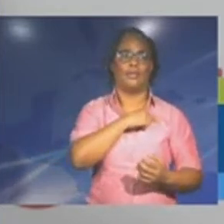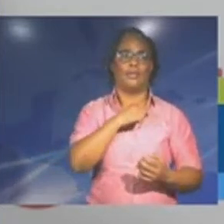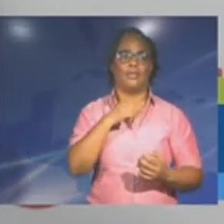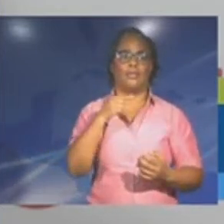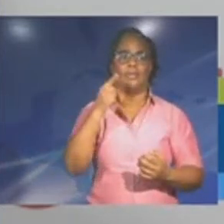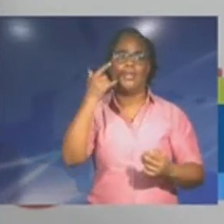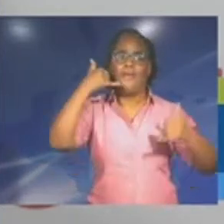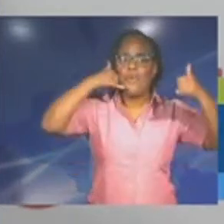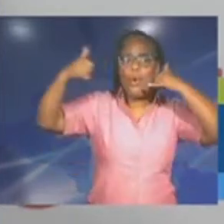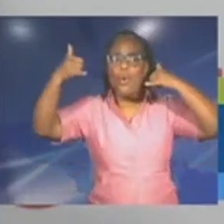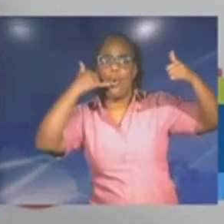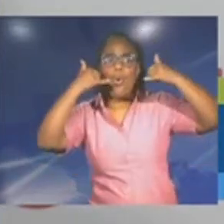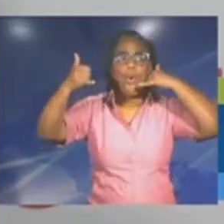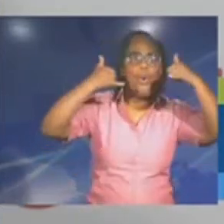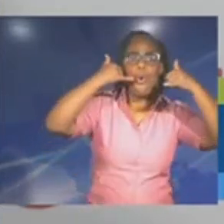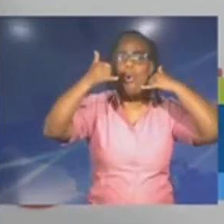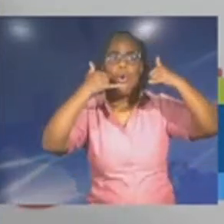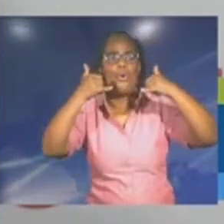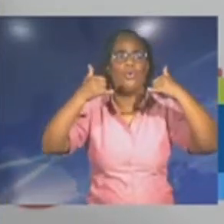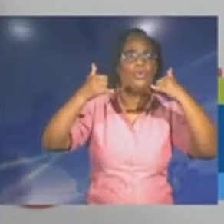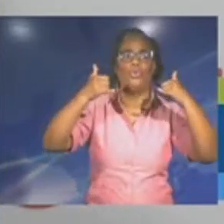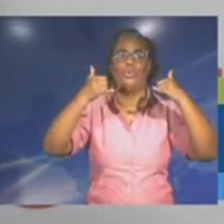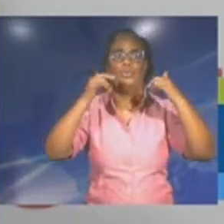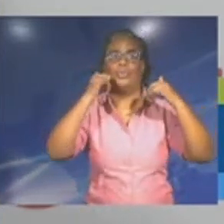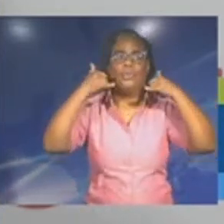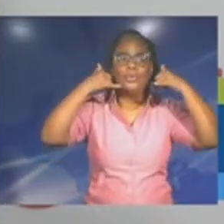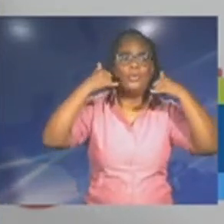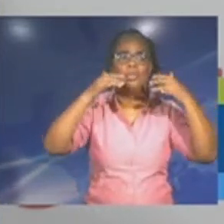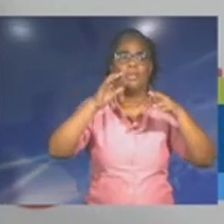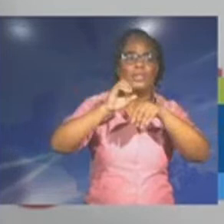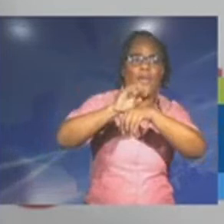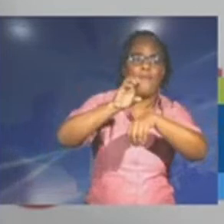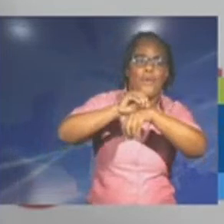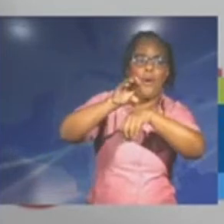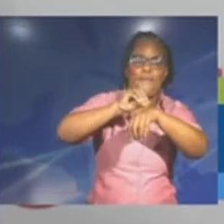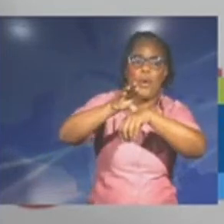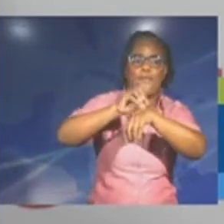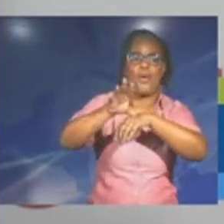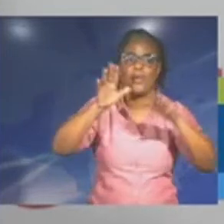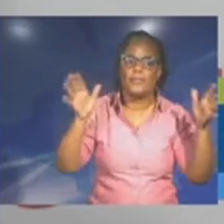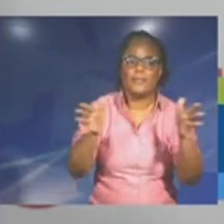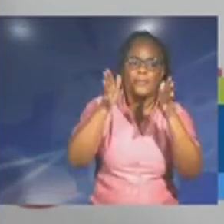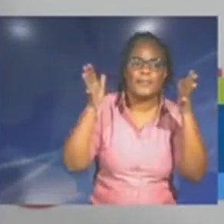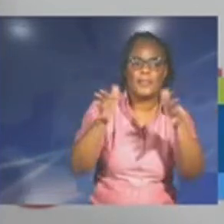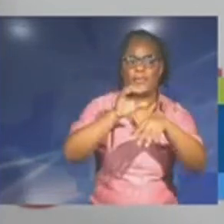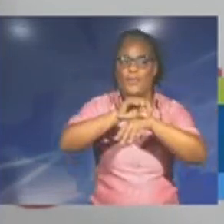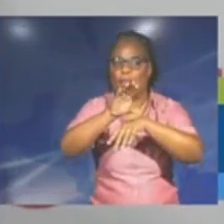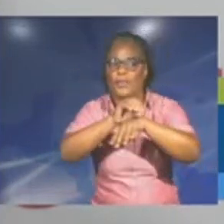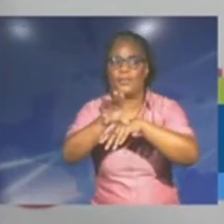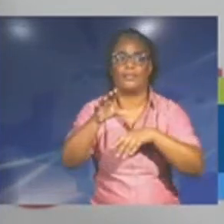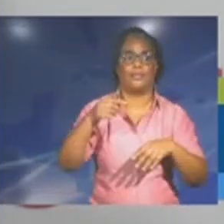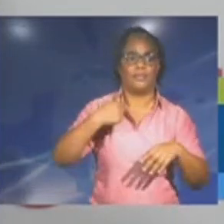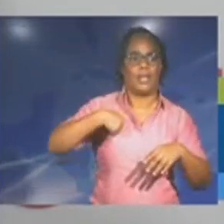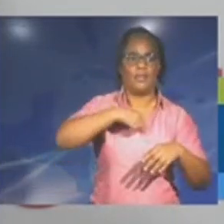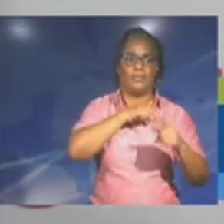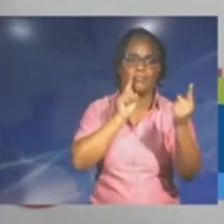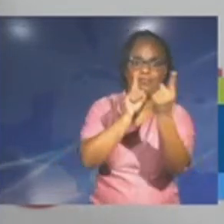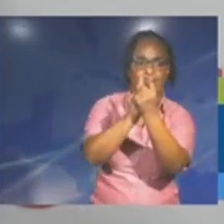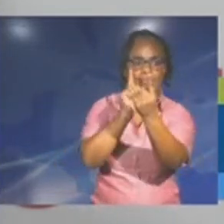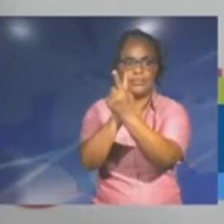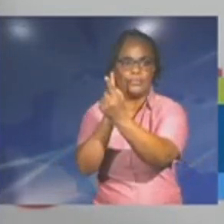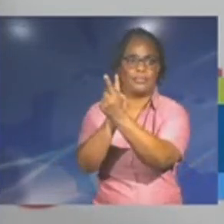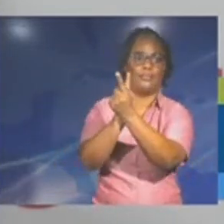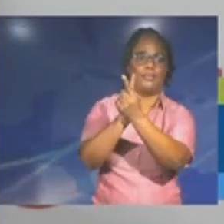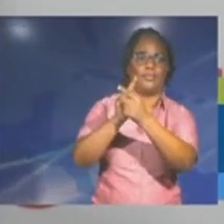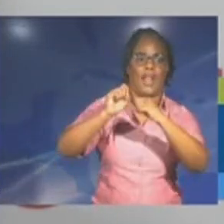calling, we did a lot of convincing, we did a lot of on-the-ground work in communities. And